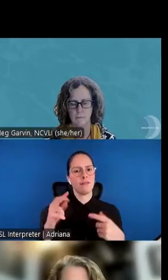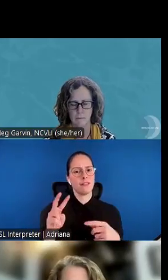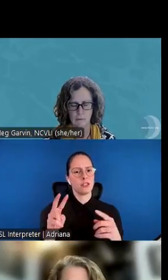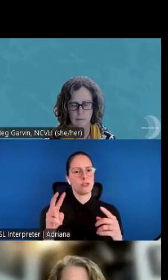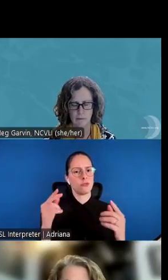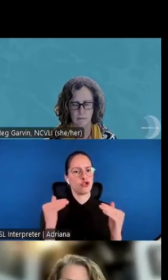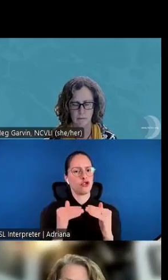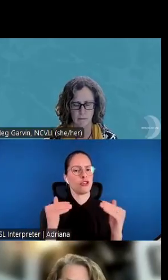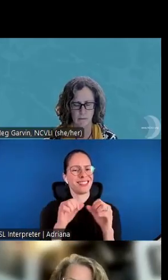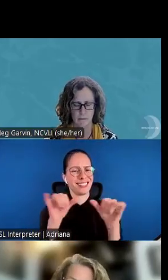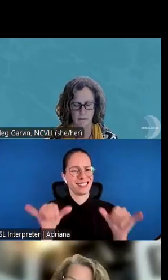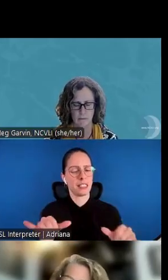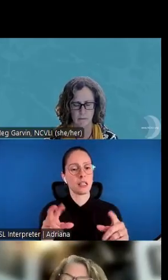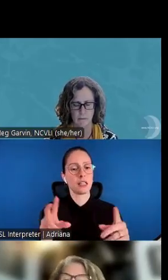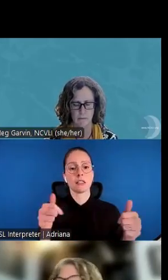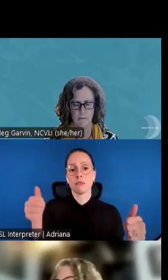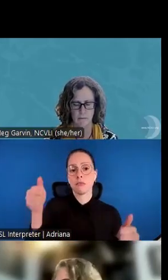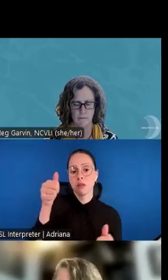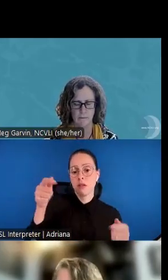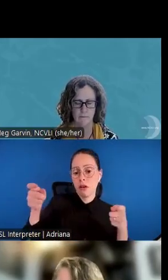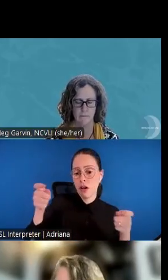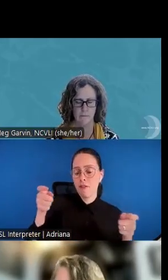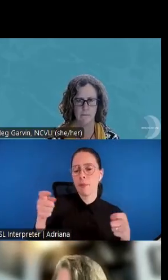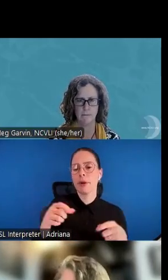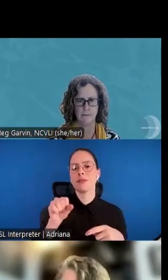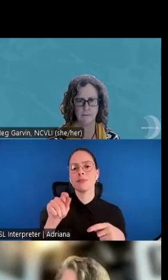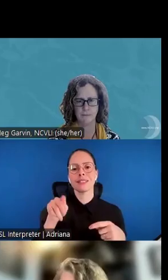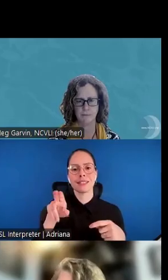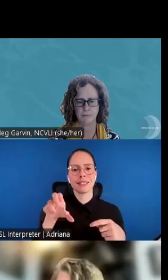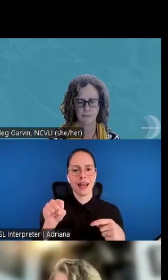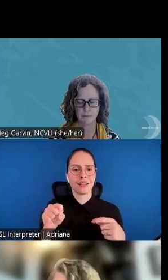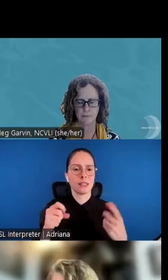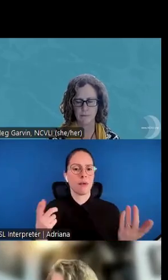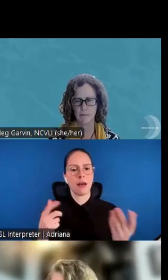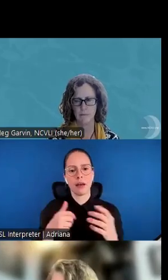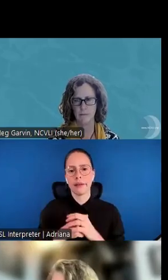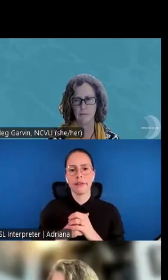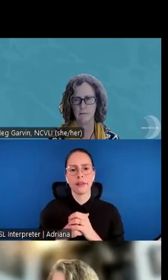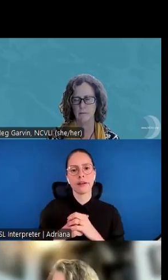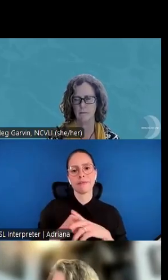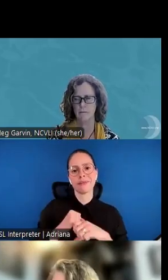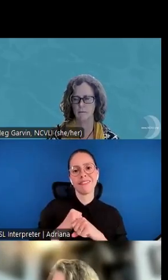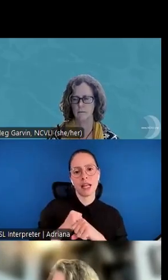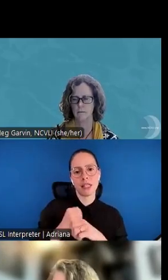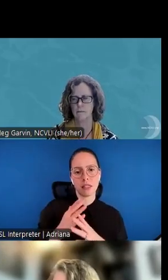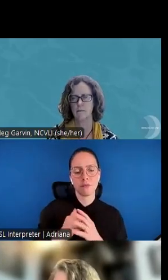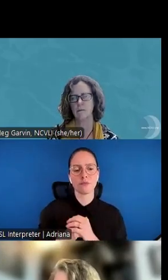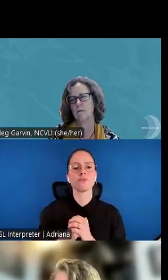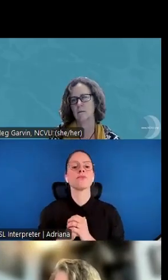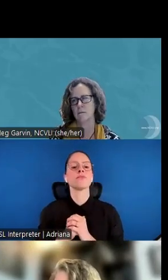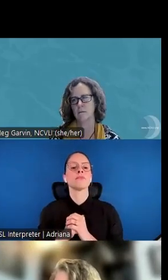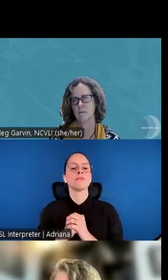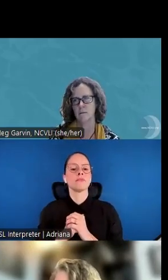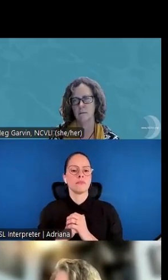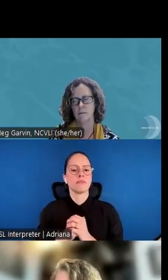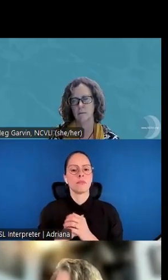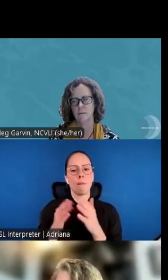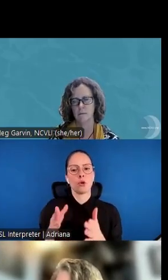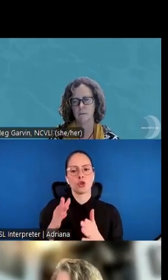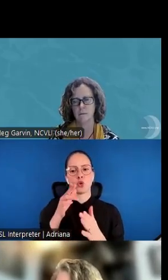is it is governed by the status of what is called the accused, the defendant, right? The person who's been alleged to have committed the